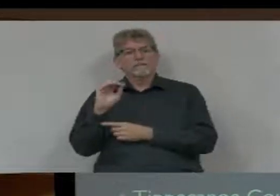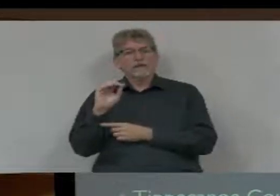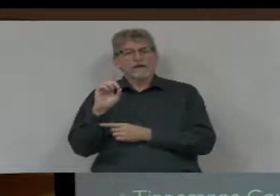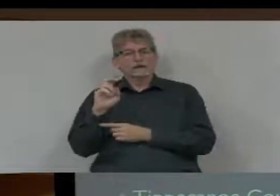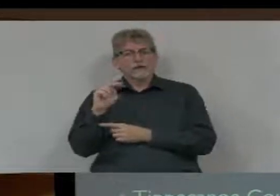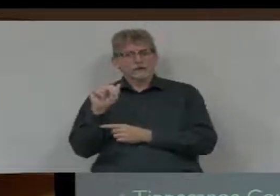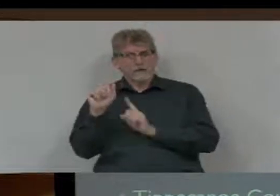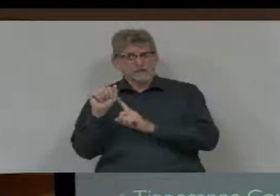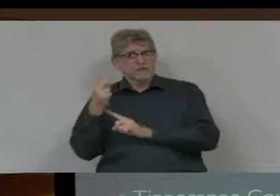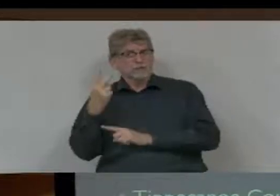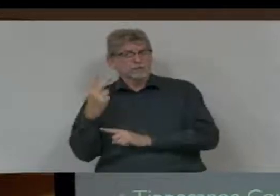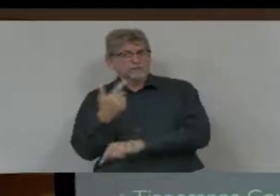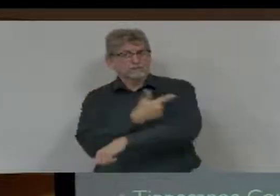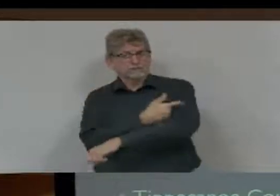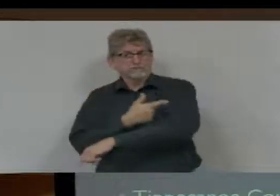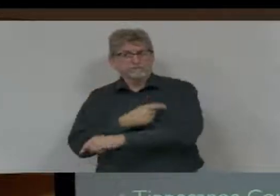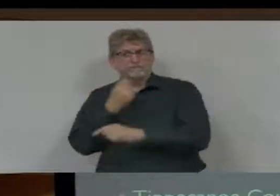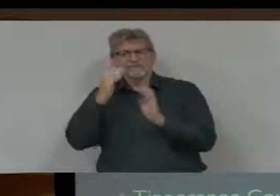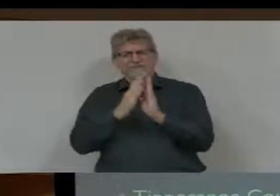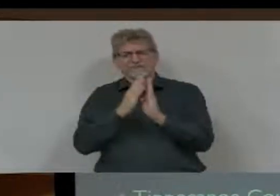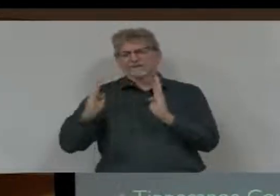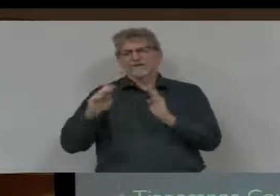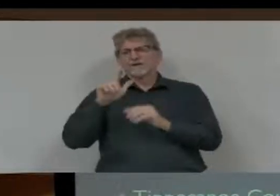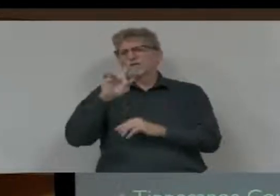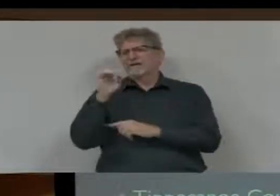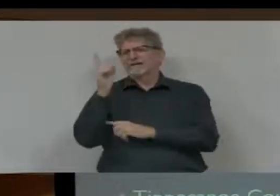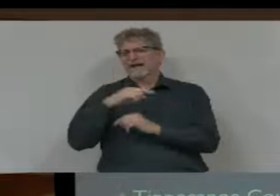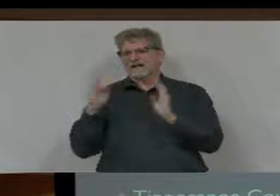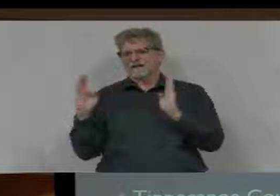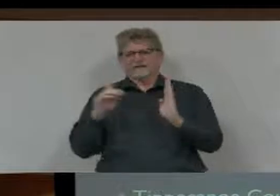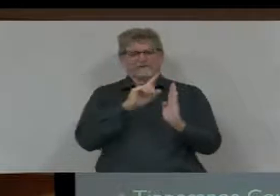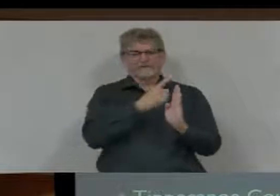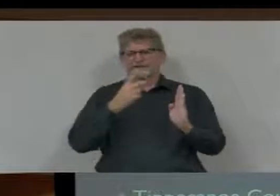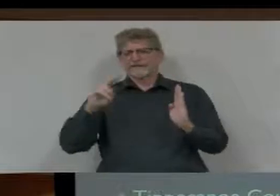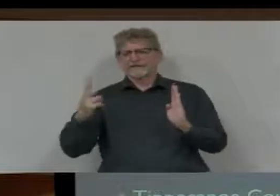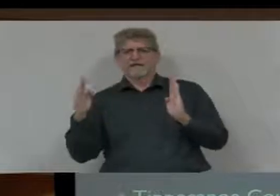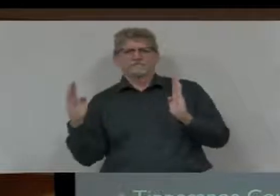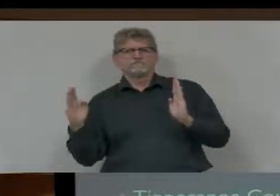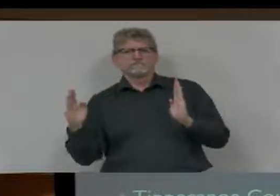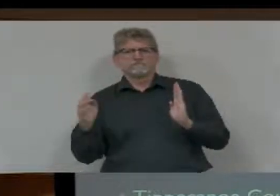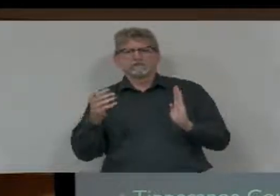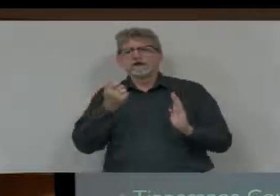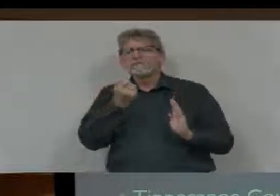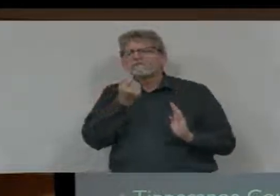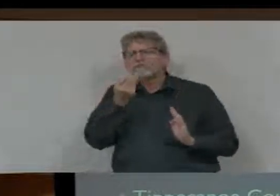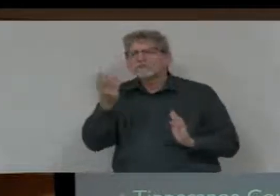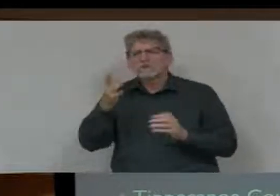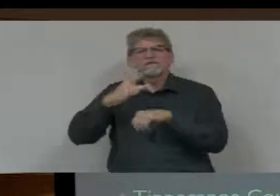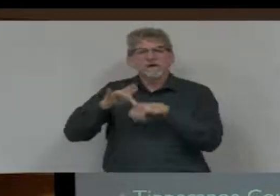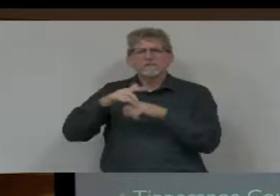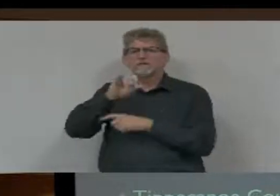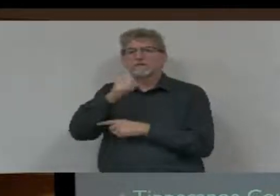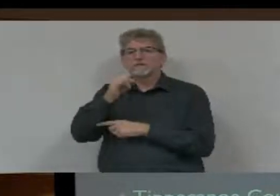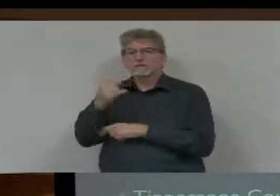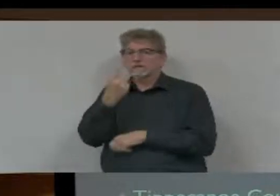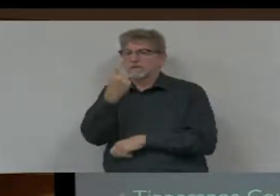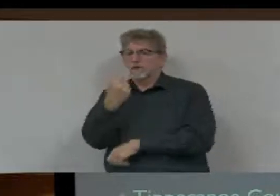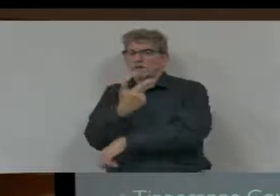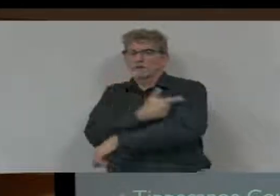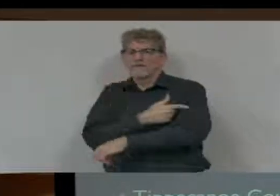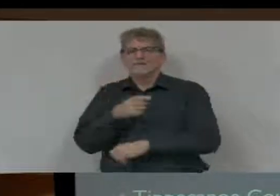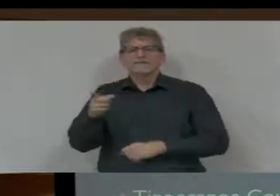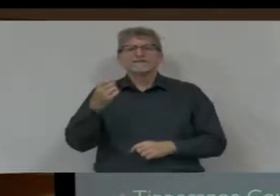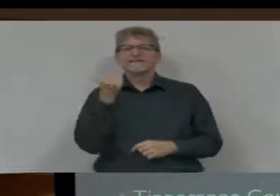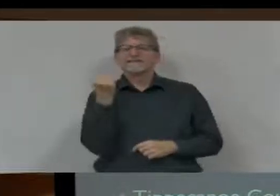days apart. We also have a small supply of Johnson & Johnson vaccine, and this Saturday, April 10th, we'll be holding our